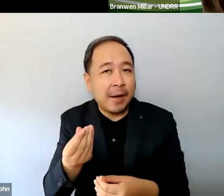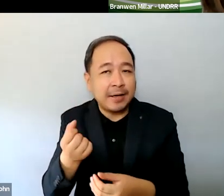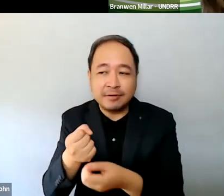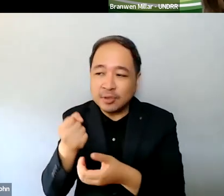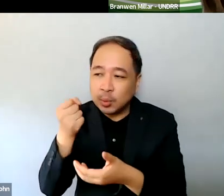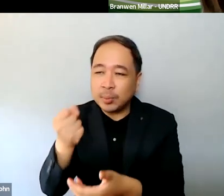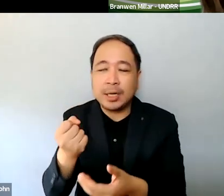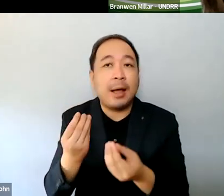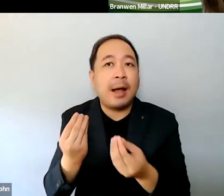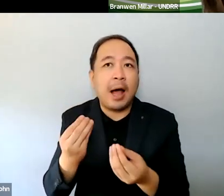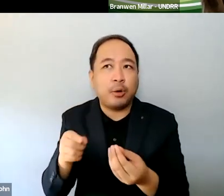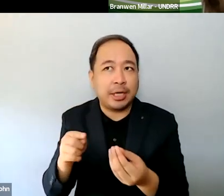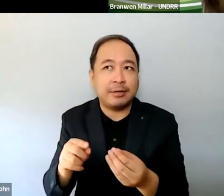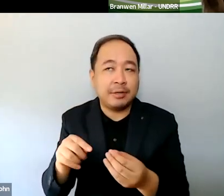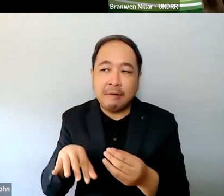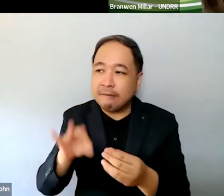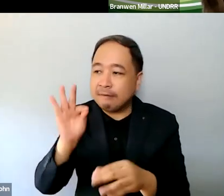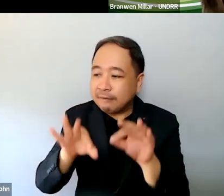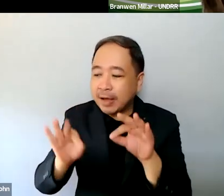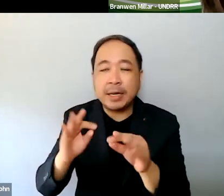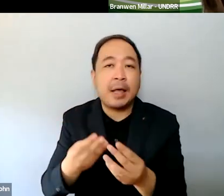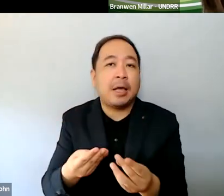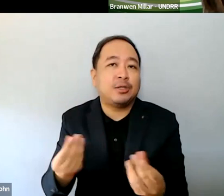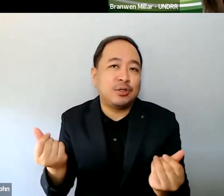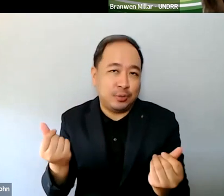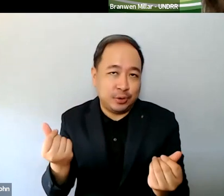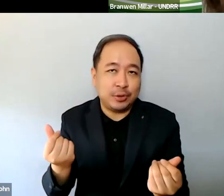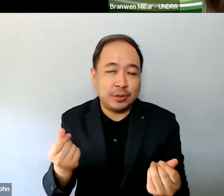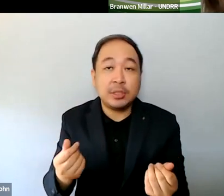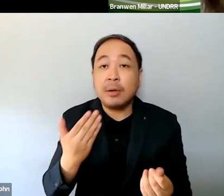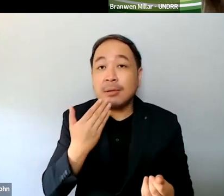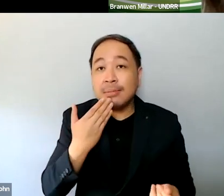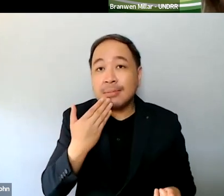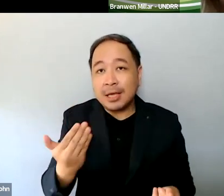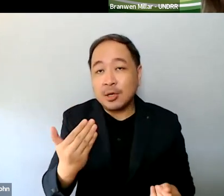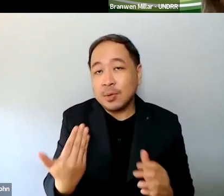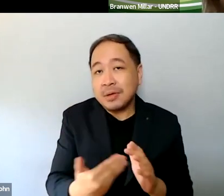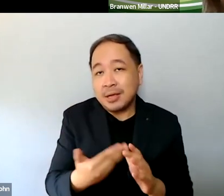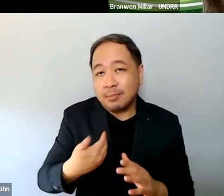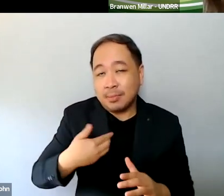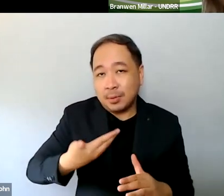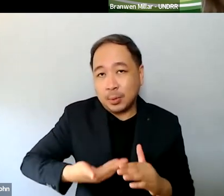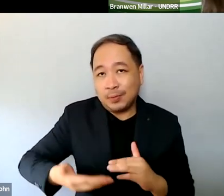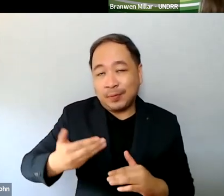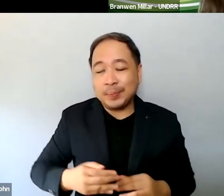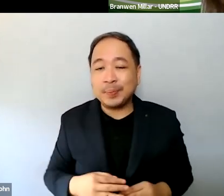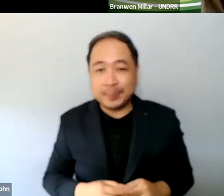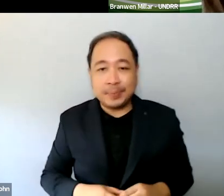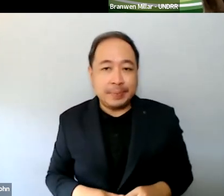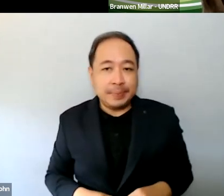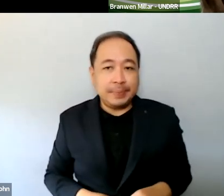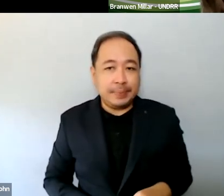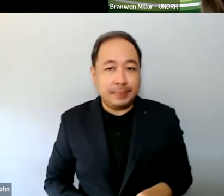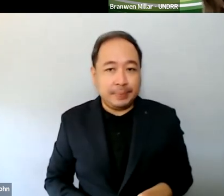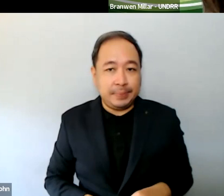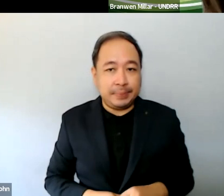nature-based solutions. So I will keep it until there, and thank you very much for letting me have the space to present. Thank you. Thank you very much